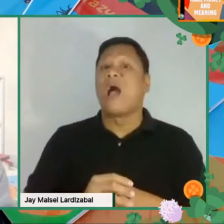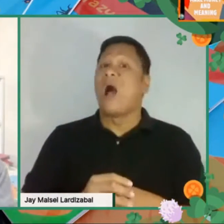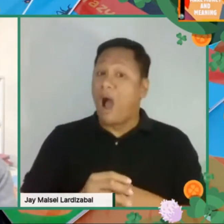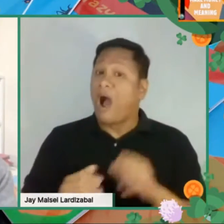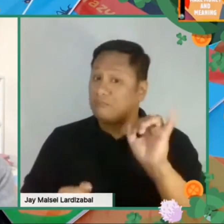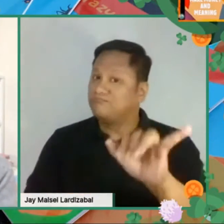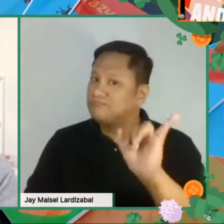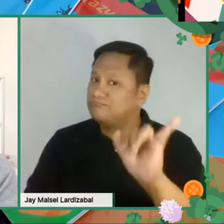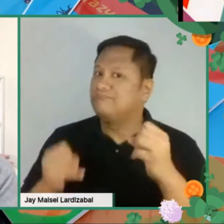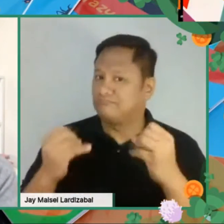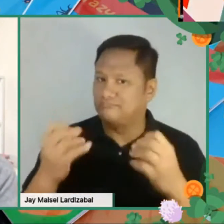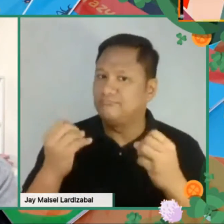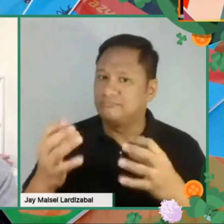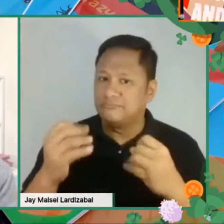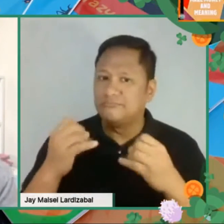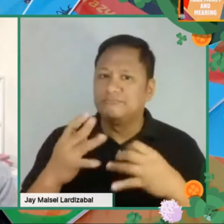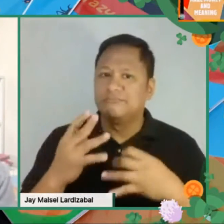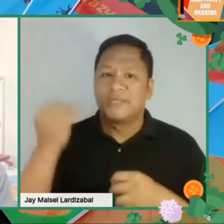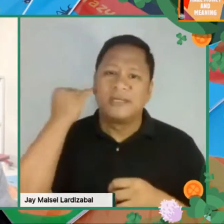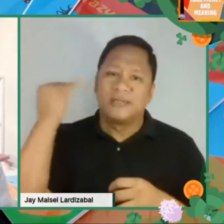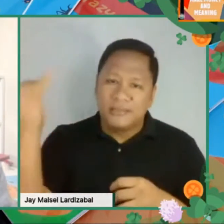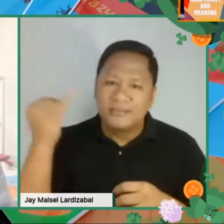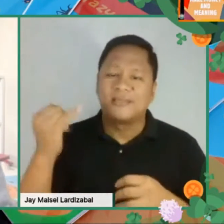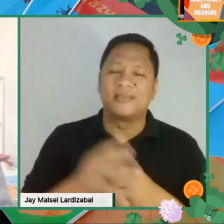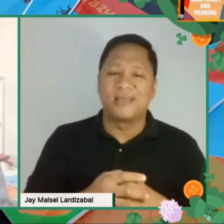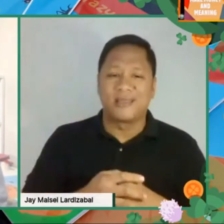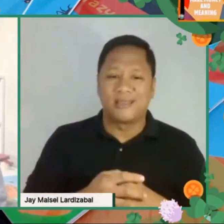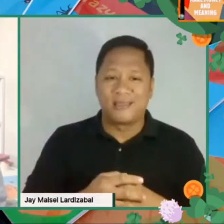have a cat. I have four cats, pero